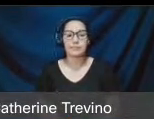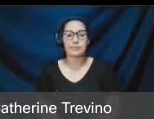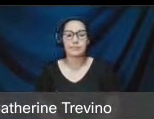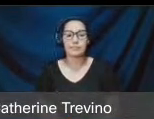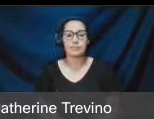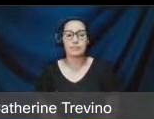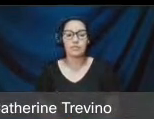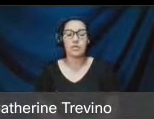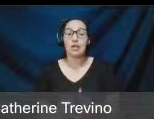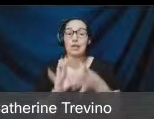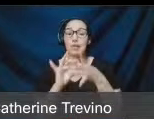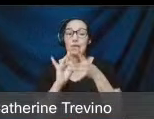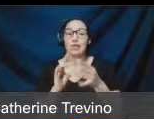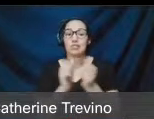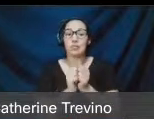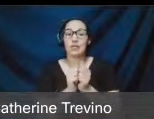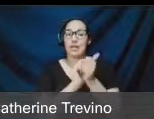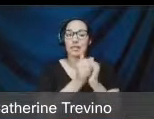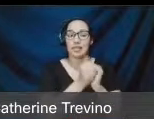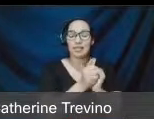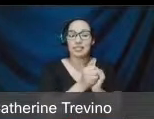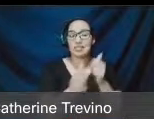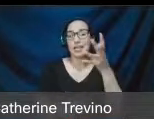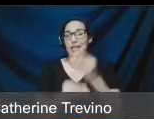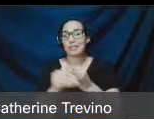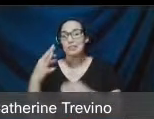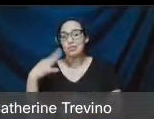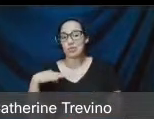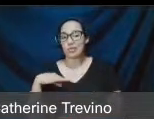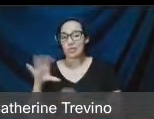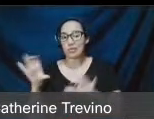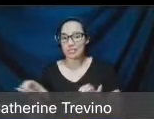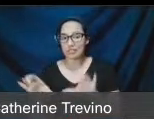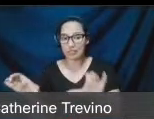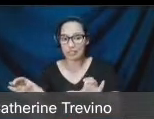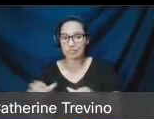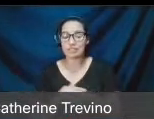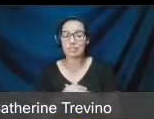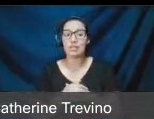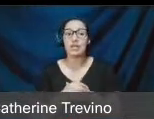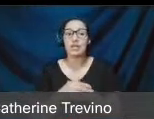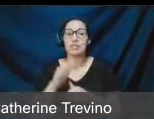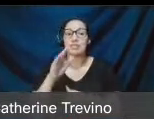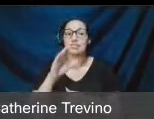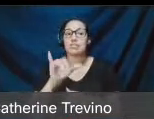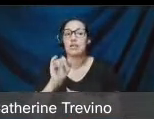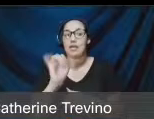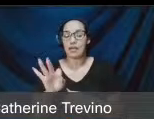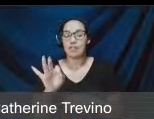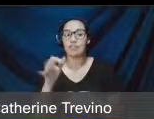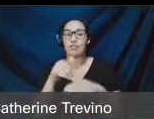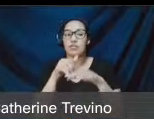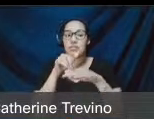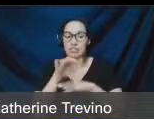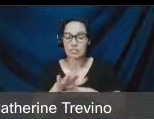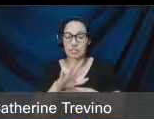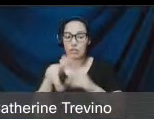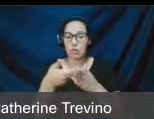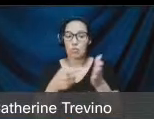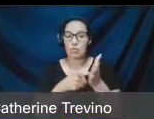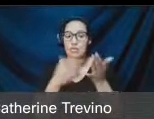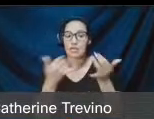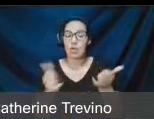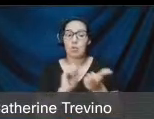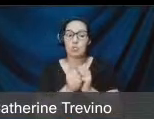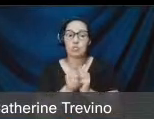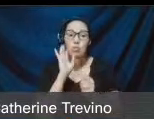With regards to athletics and extracurricular activities, CIF released its guidelines on July 20th, which indicated that all sports will now fall